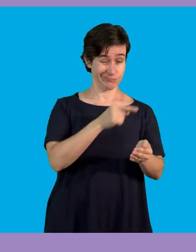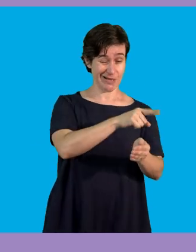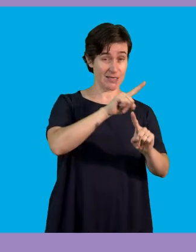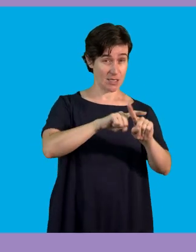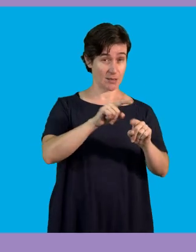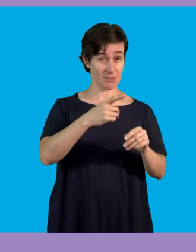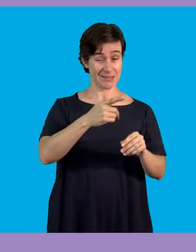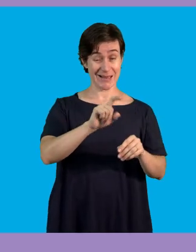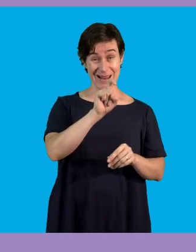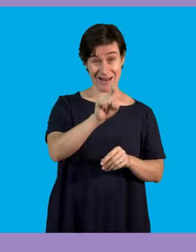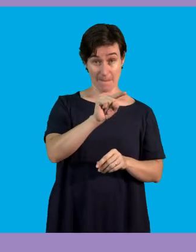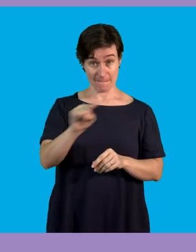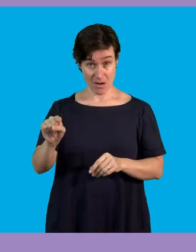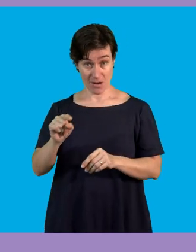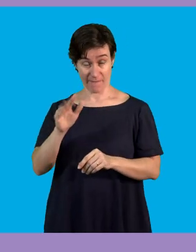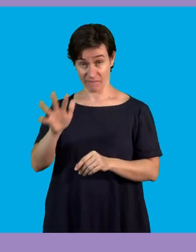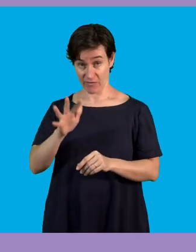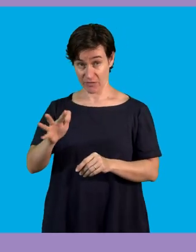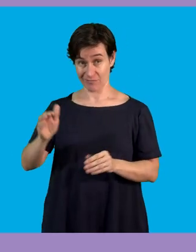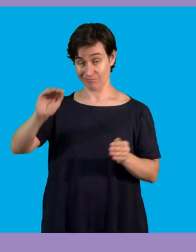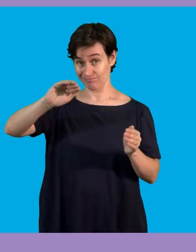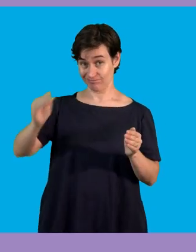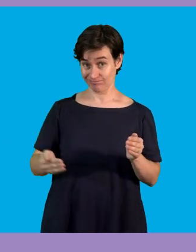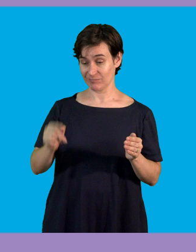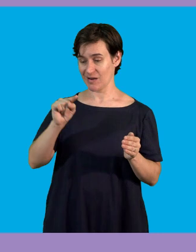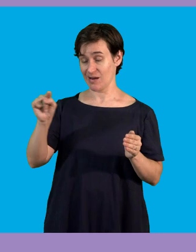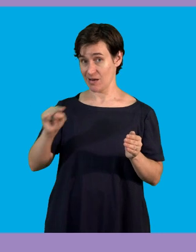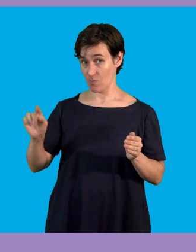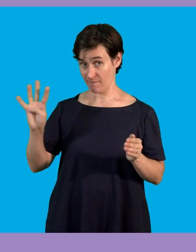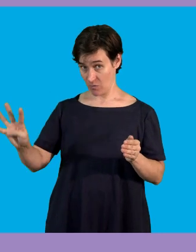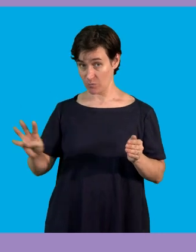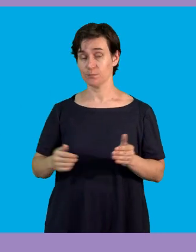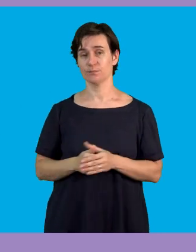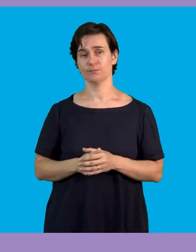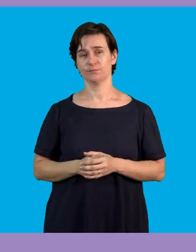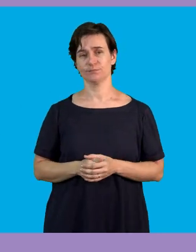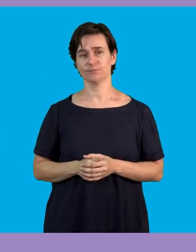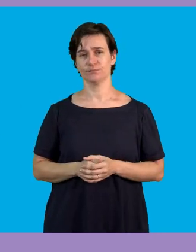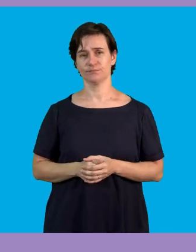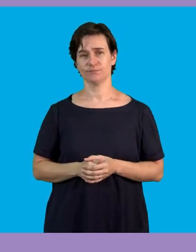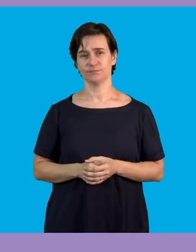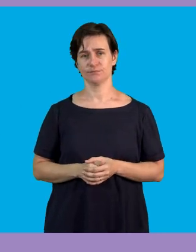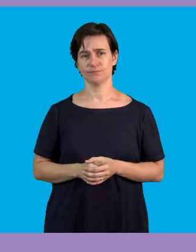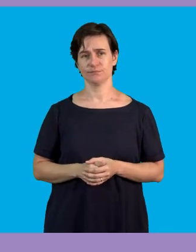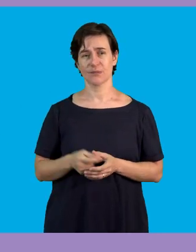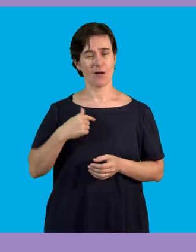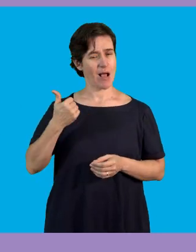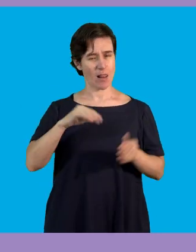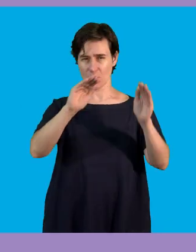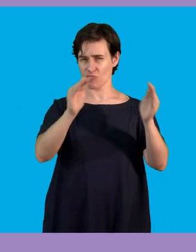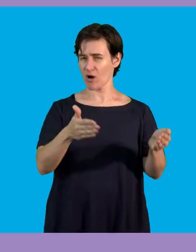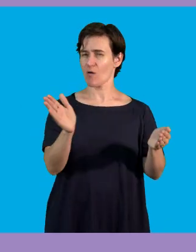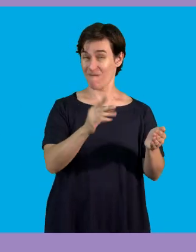multiplied by x minus 15 should give us 4. We need to remove